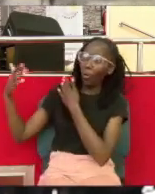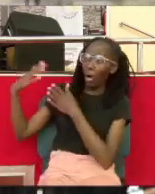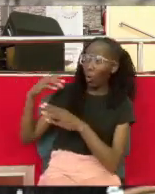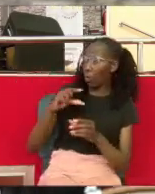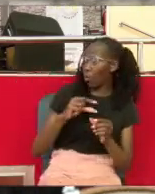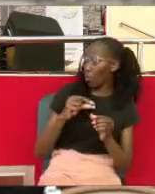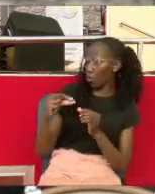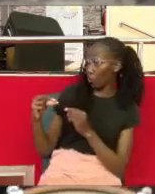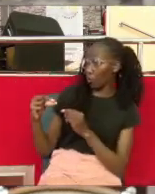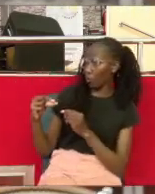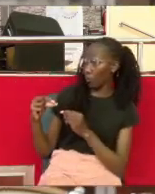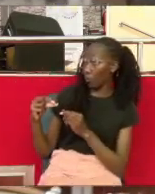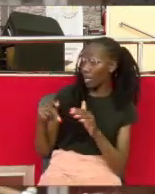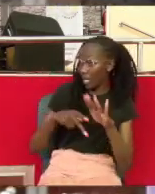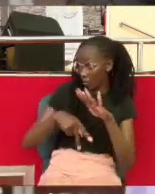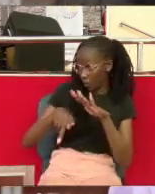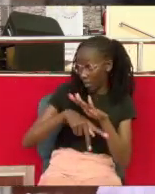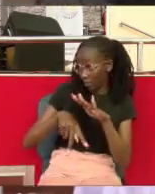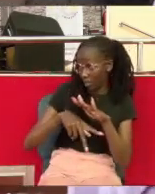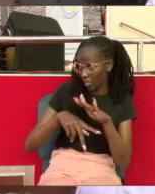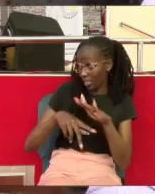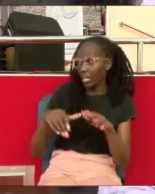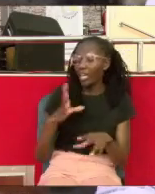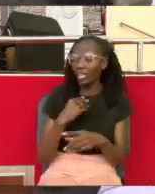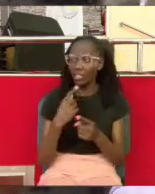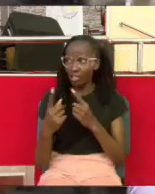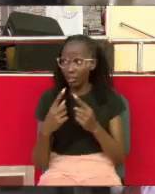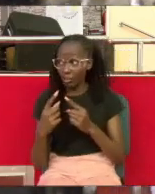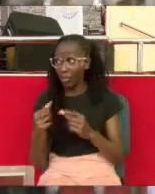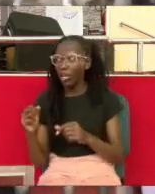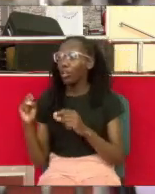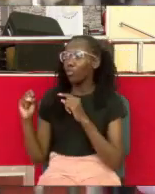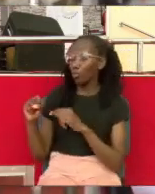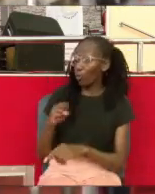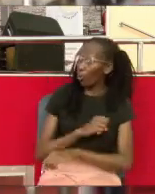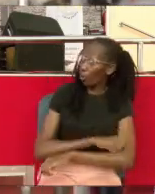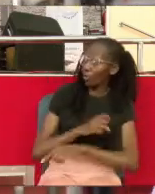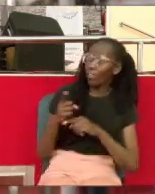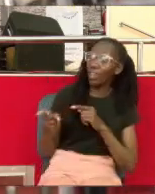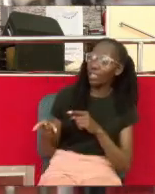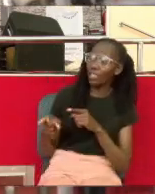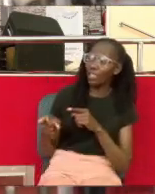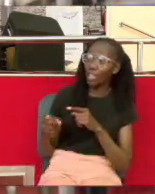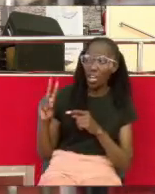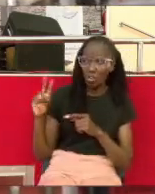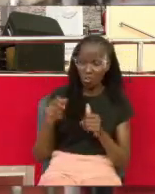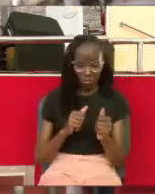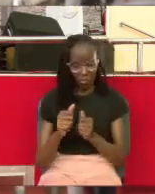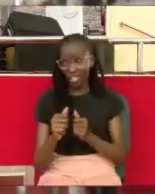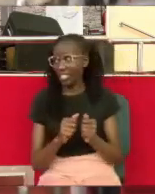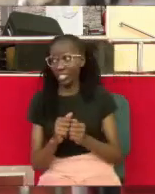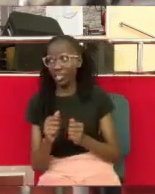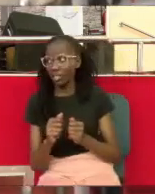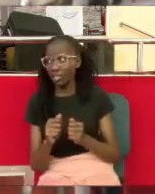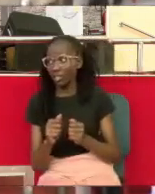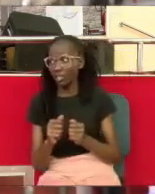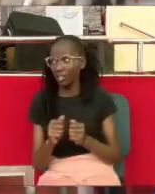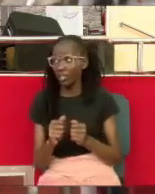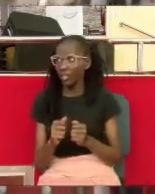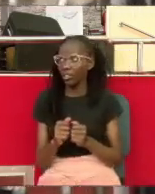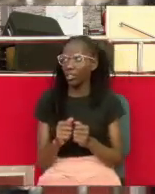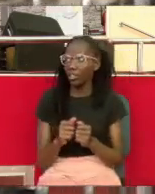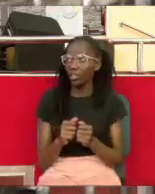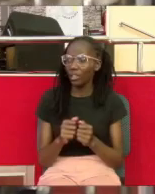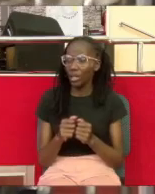And he told me, in that school, there is no harassment. And his realization was because